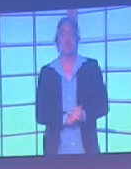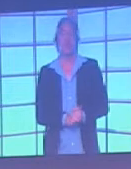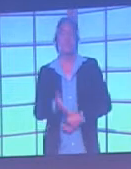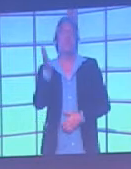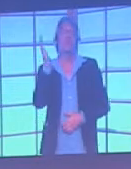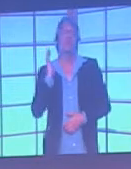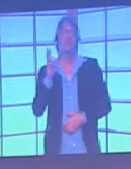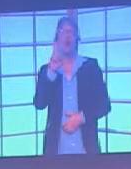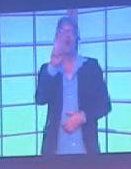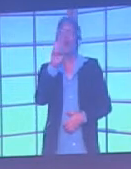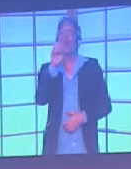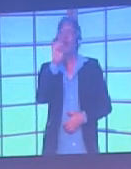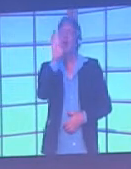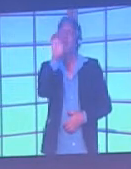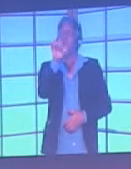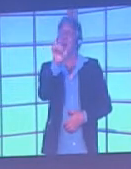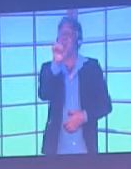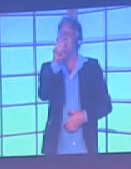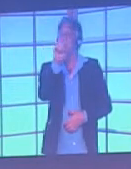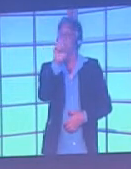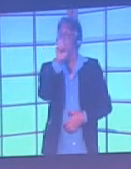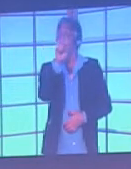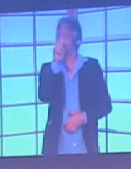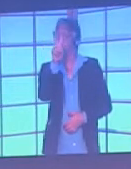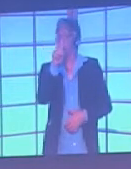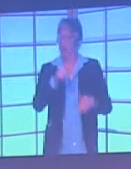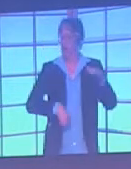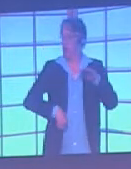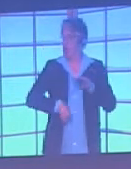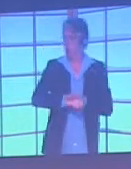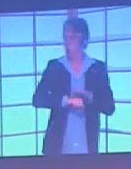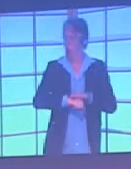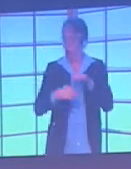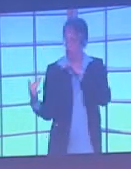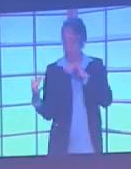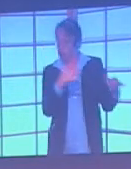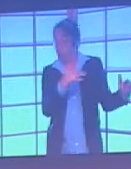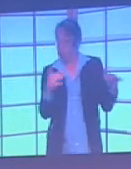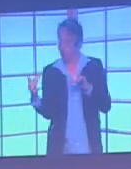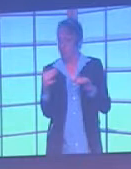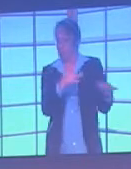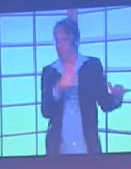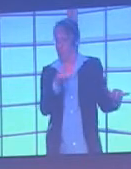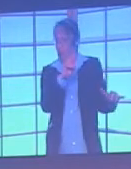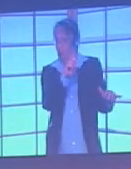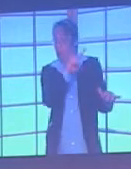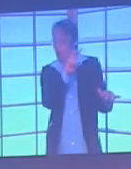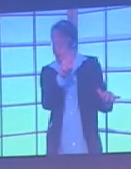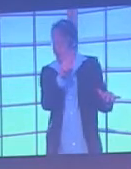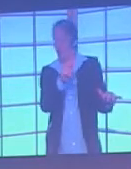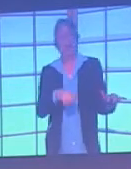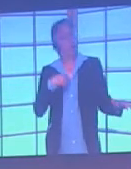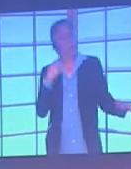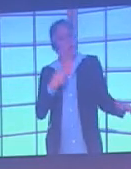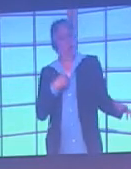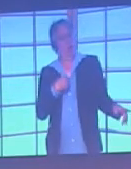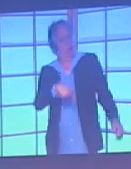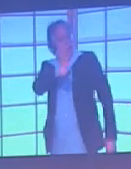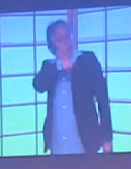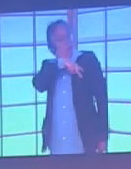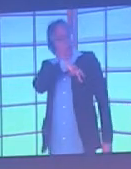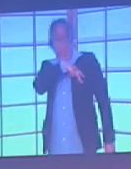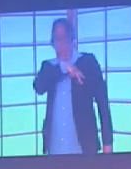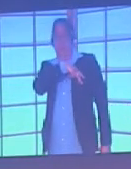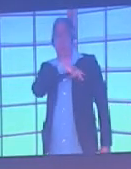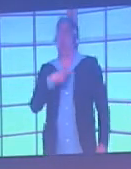UEFA Euro 2012. As we heard yesterday, CAFE was the official charity of the tournament, and we delivered the Respect